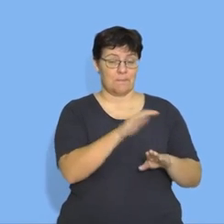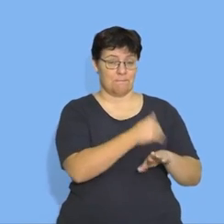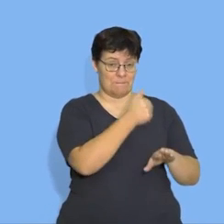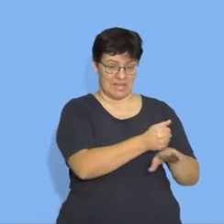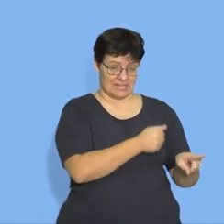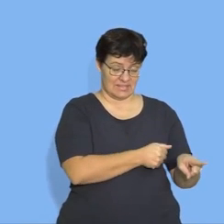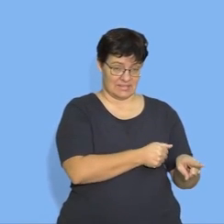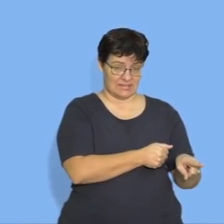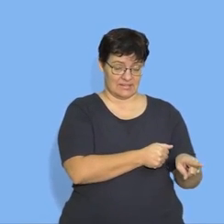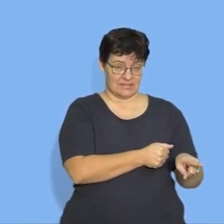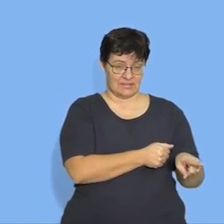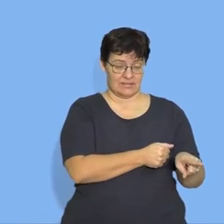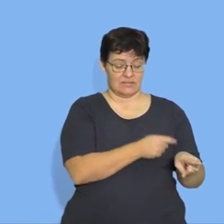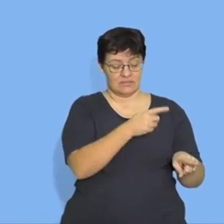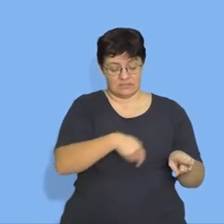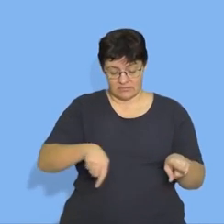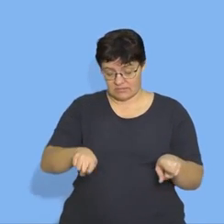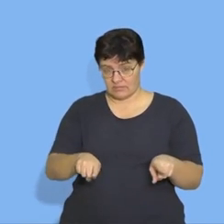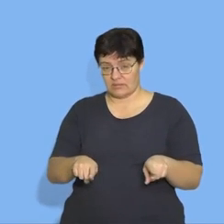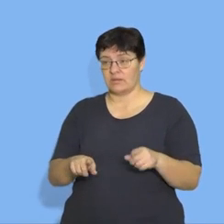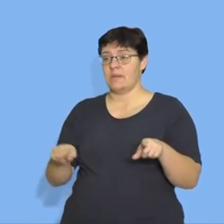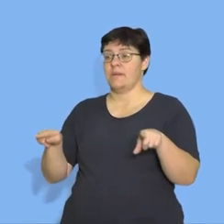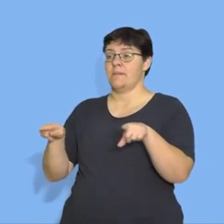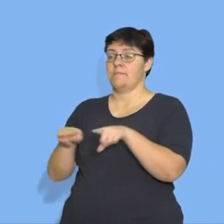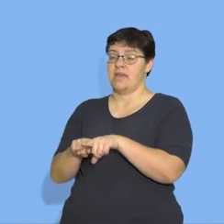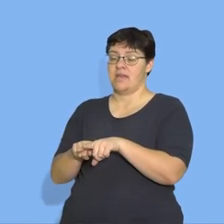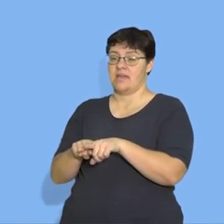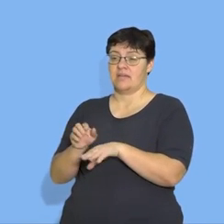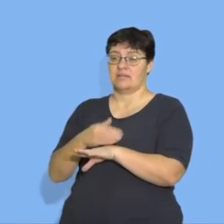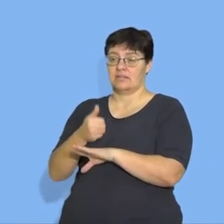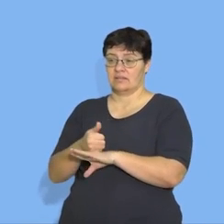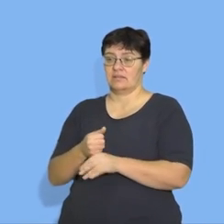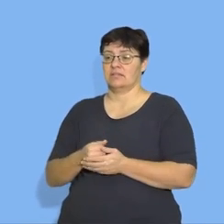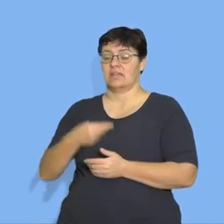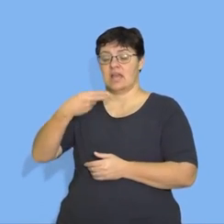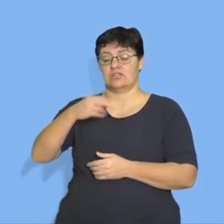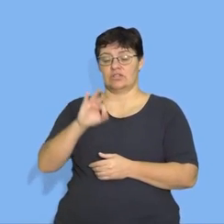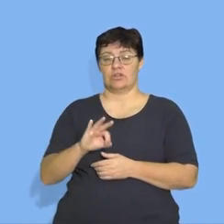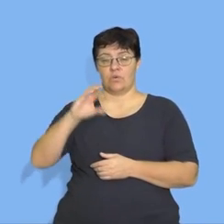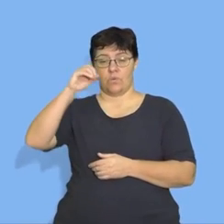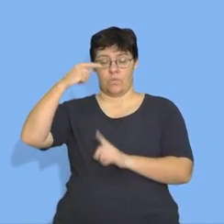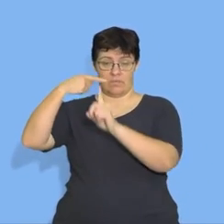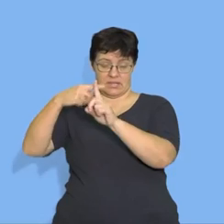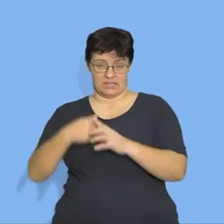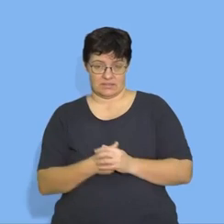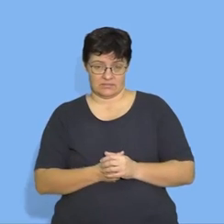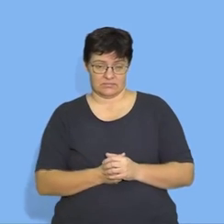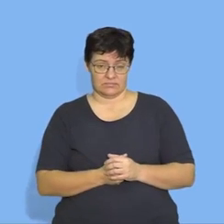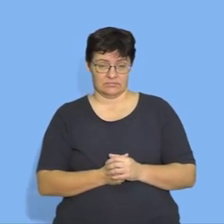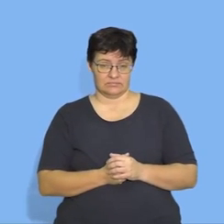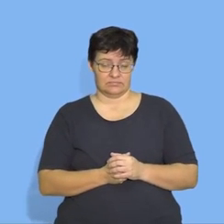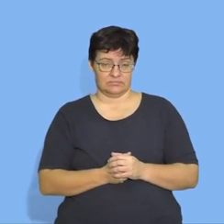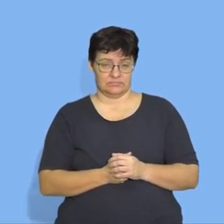and in this case, you know, the hydronium ion, H3O plus aqueous, is